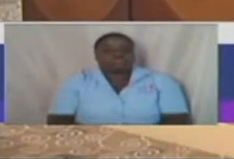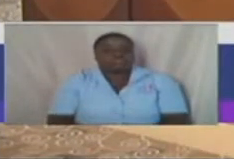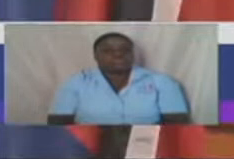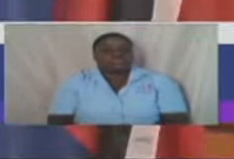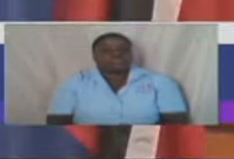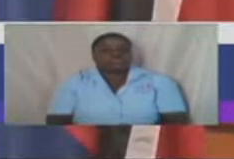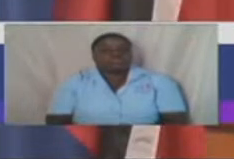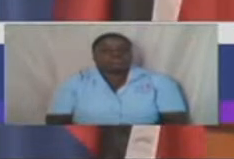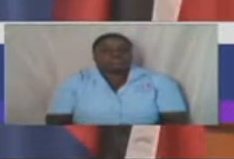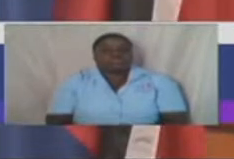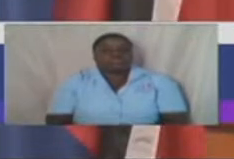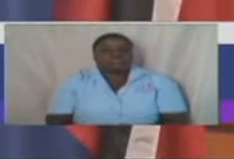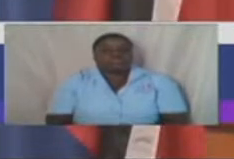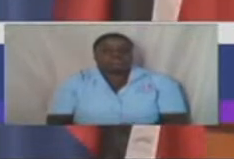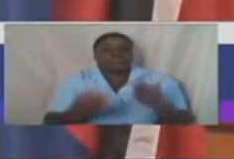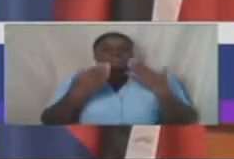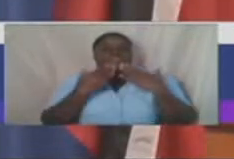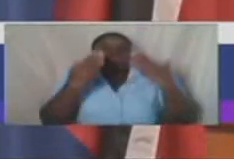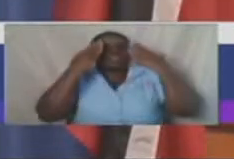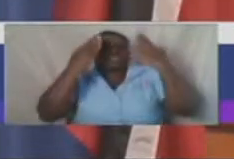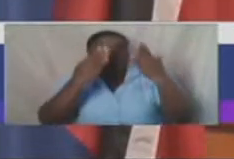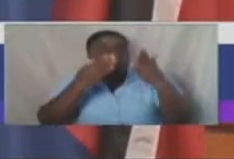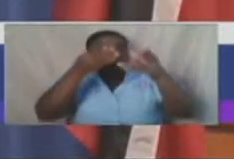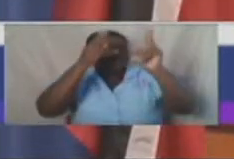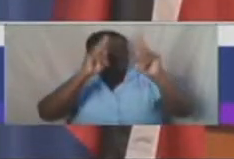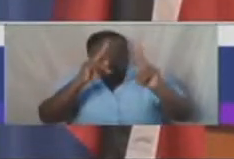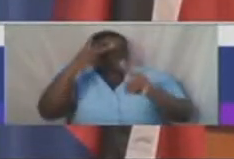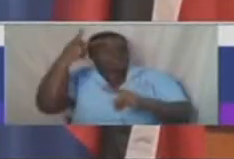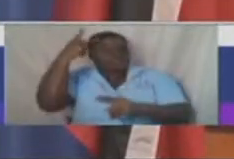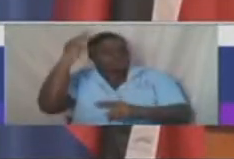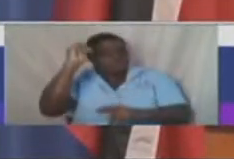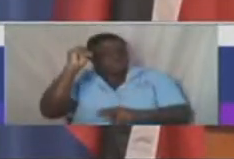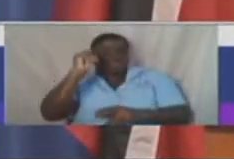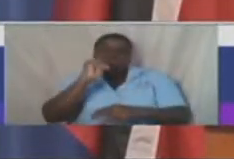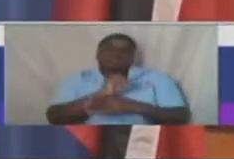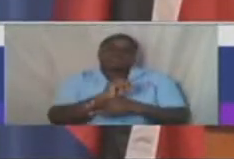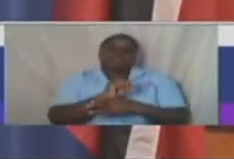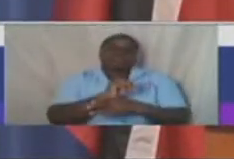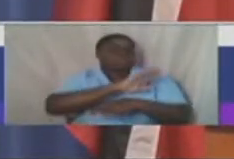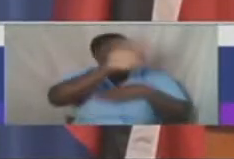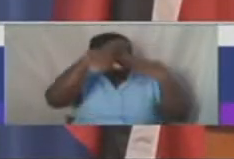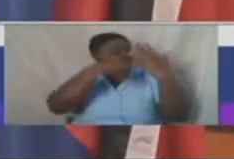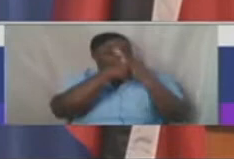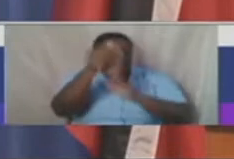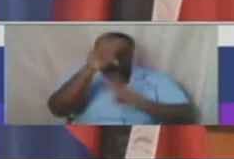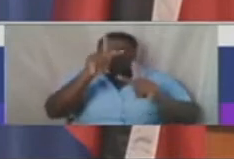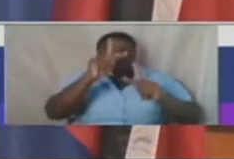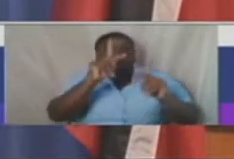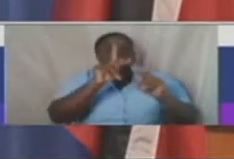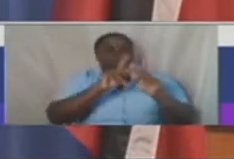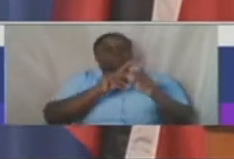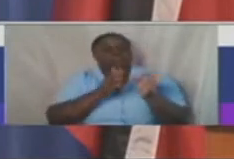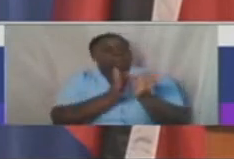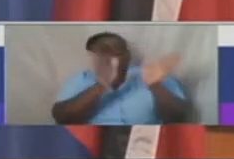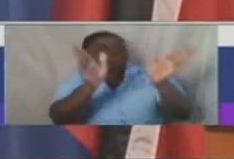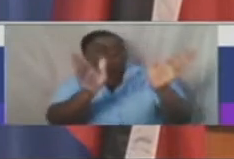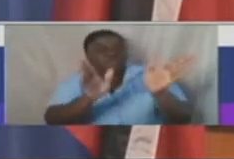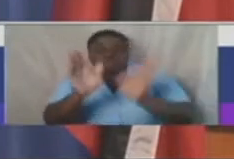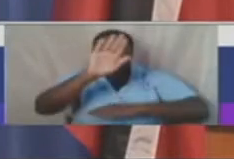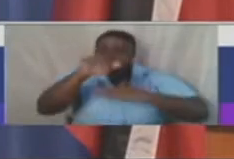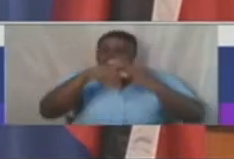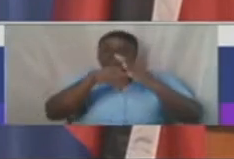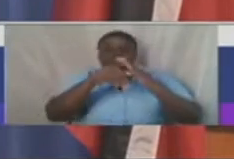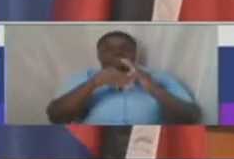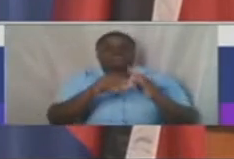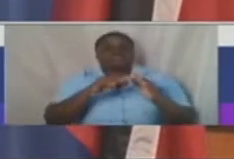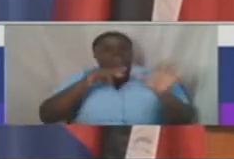Hi, good afternoon. Thank you, Honourable Prime Minister, Honourable Ministers, colleagues, members of the media, members of the viewing and listening public. So we begin